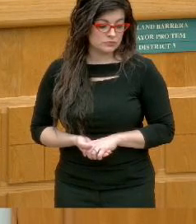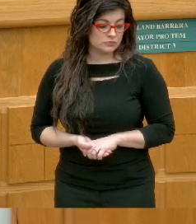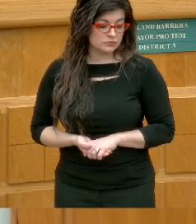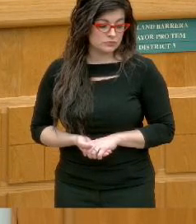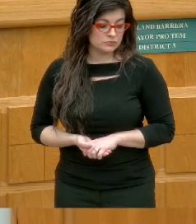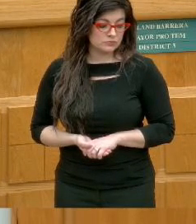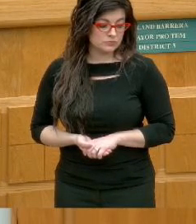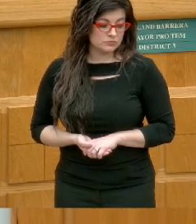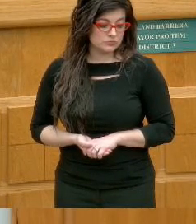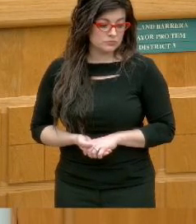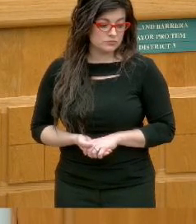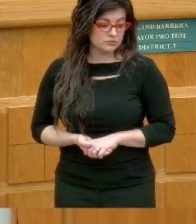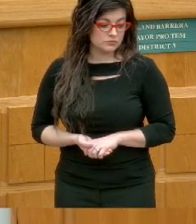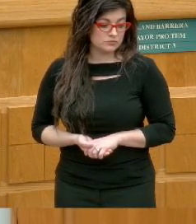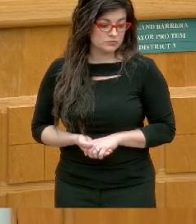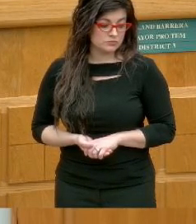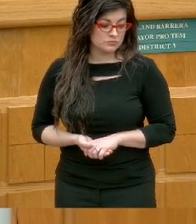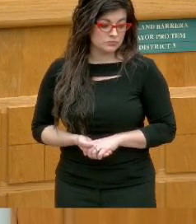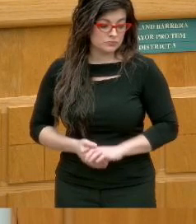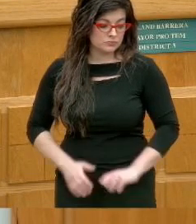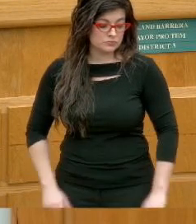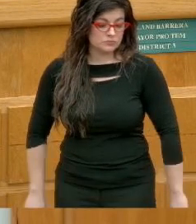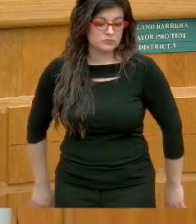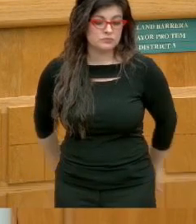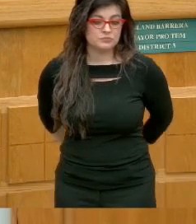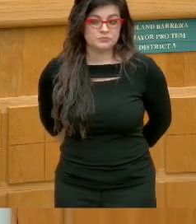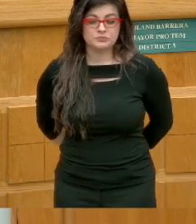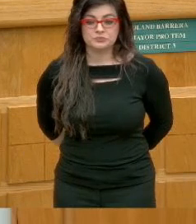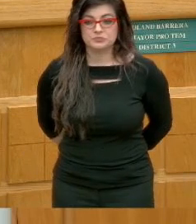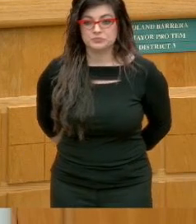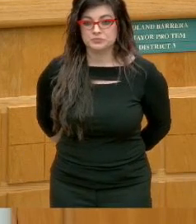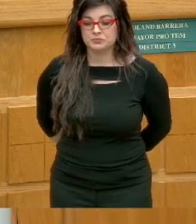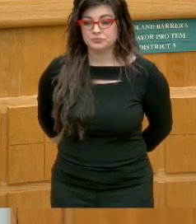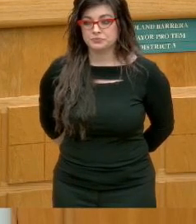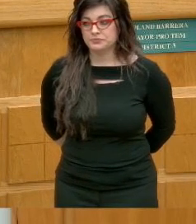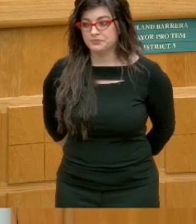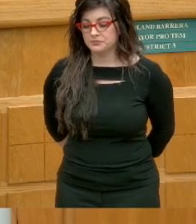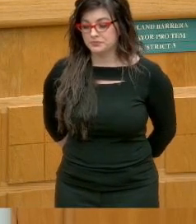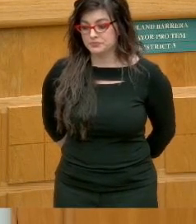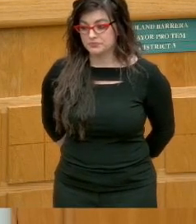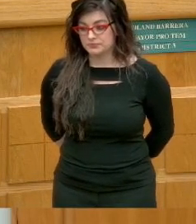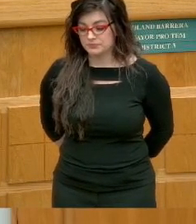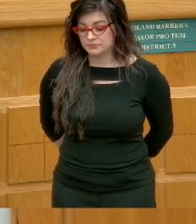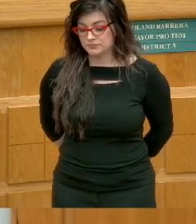si es que no existe una erupción significativa en casos por el virus.